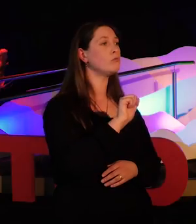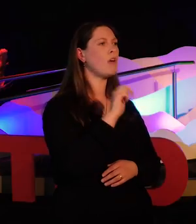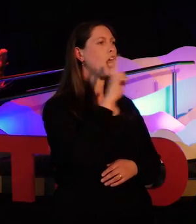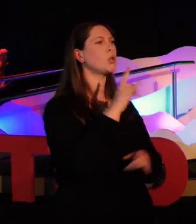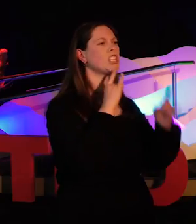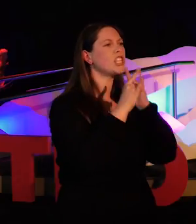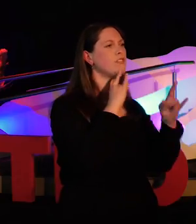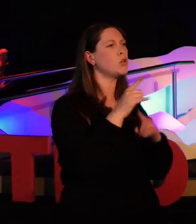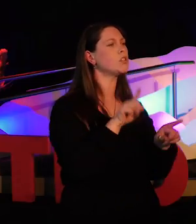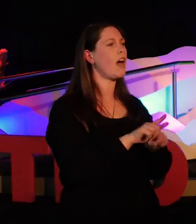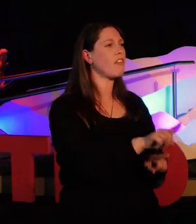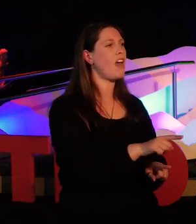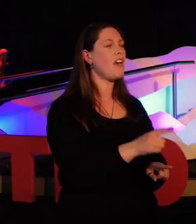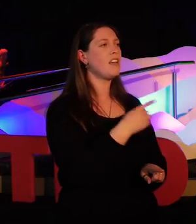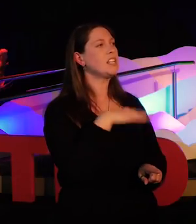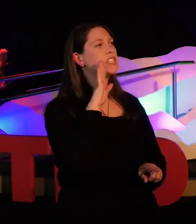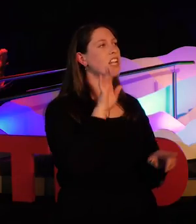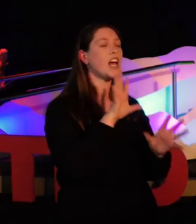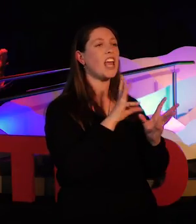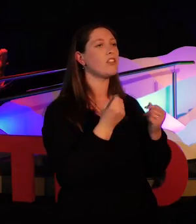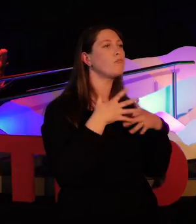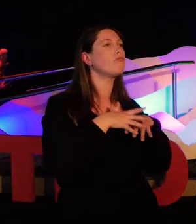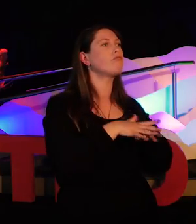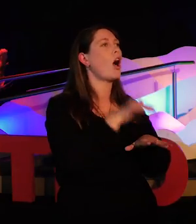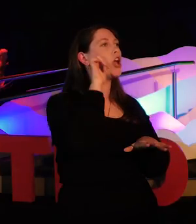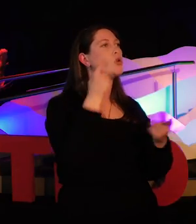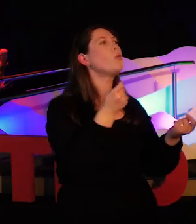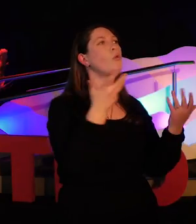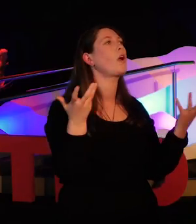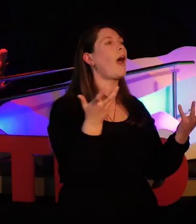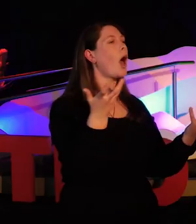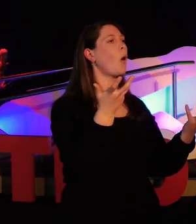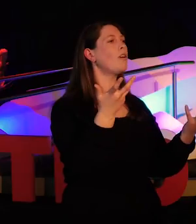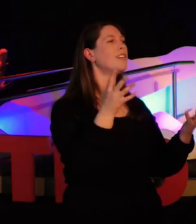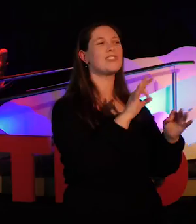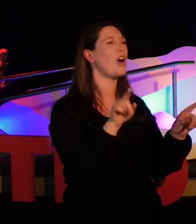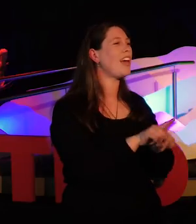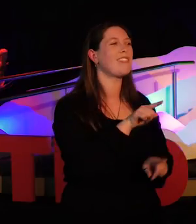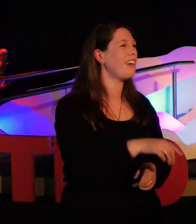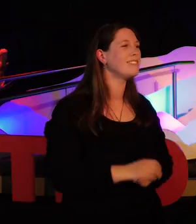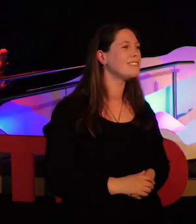they're interviewed and they make it sound like it's all come together, I knew exactly how it would work.